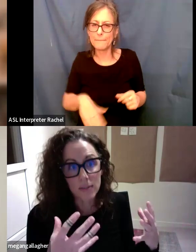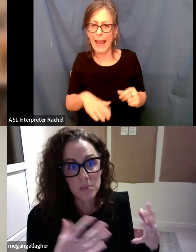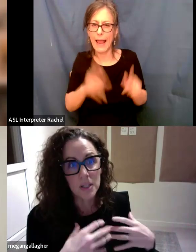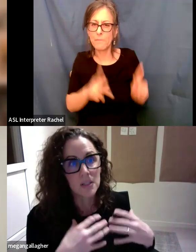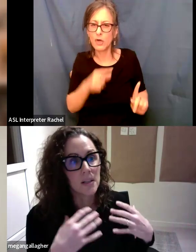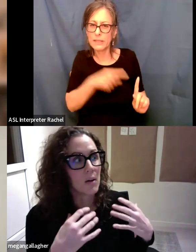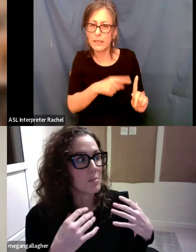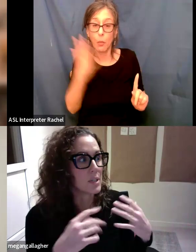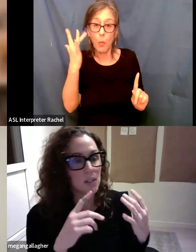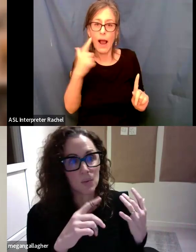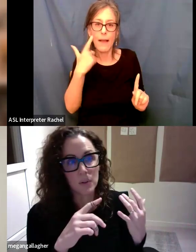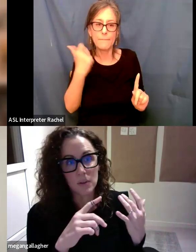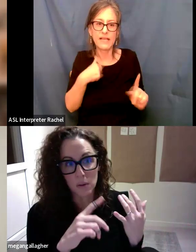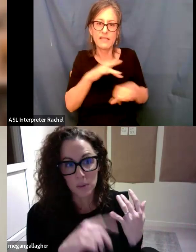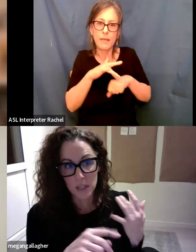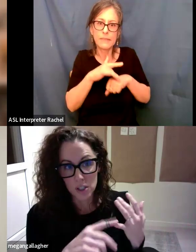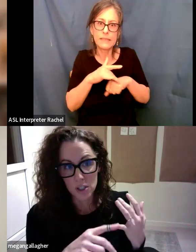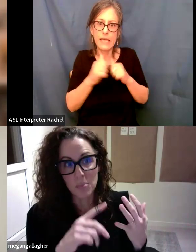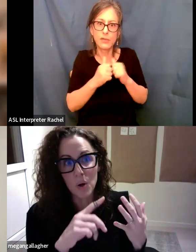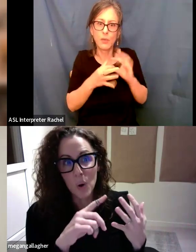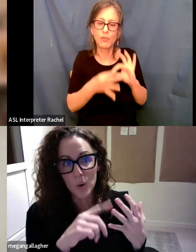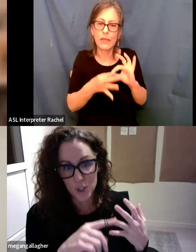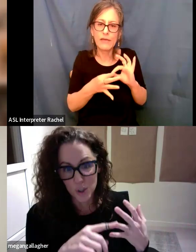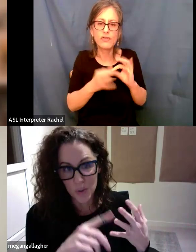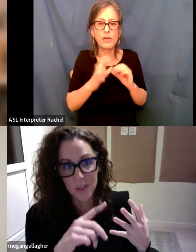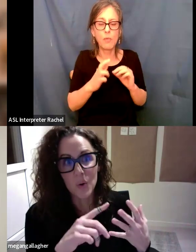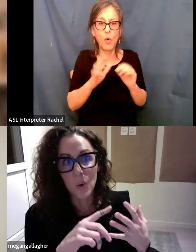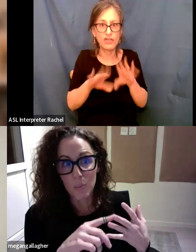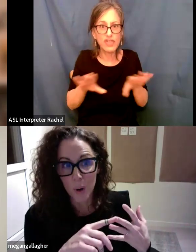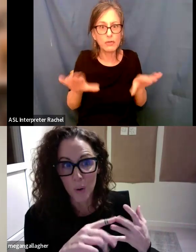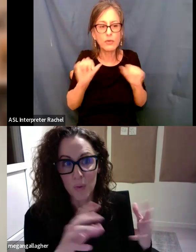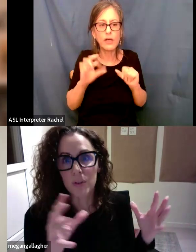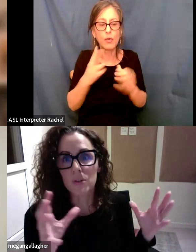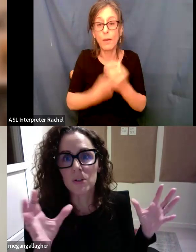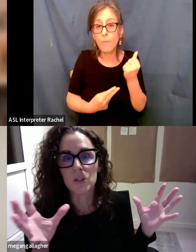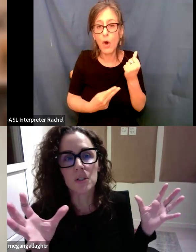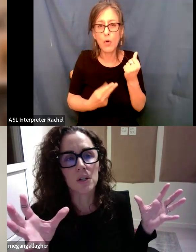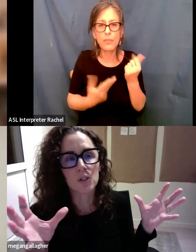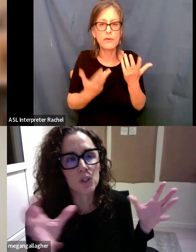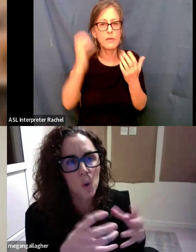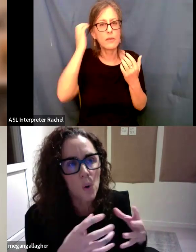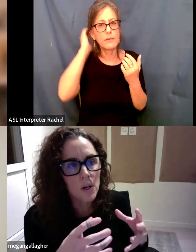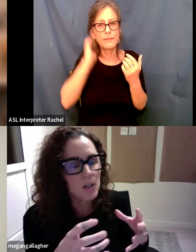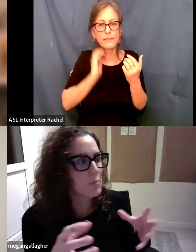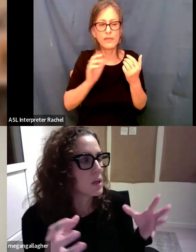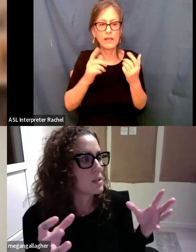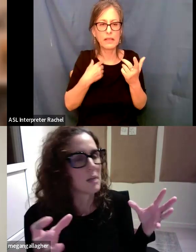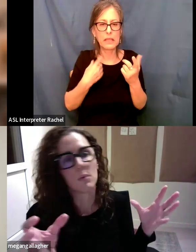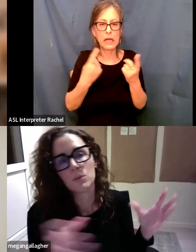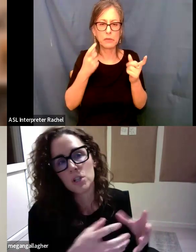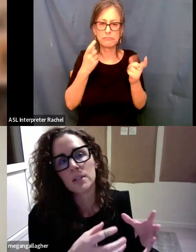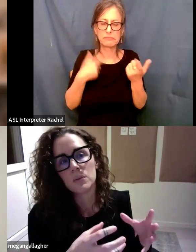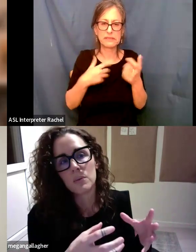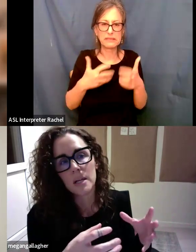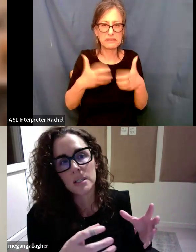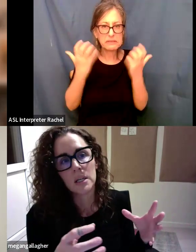it's often because they are obsessed with a relationship or children or both. They're scorned because they